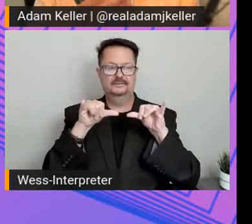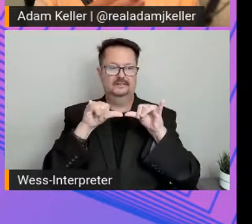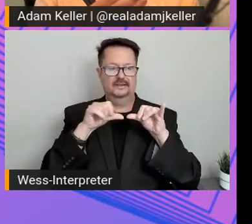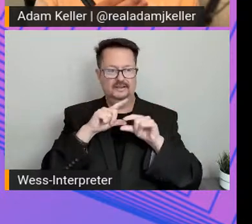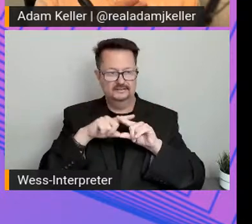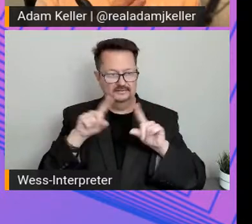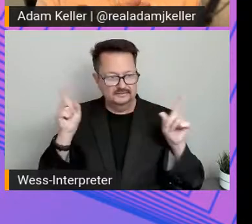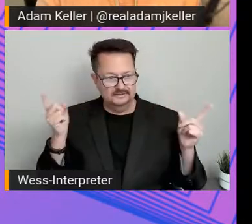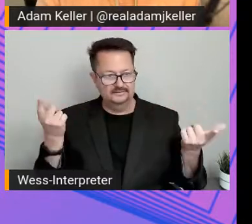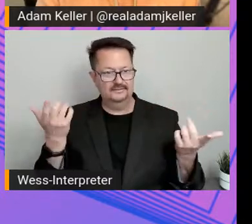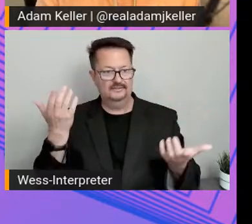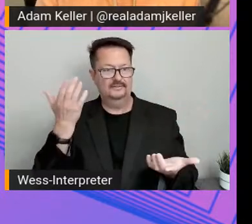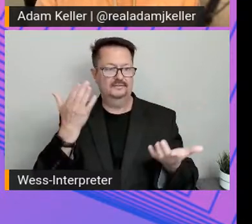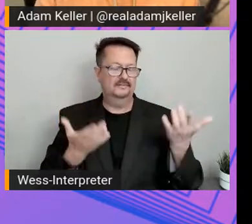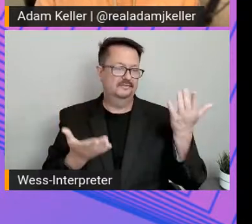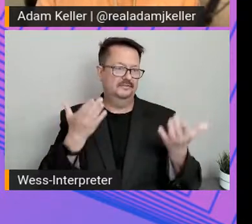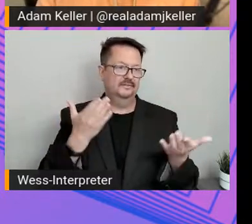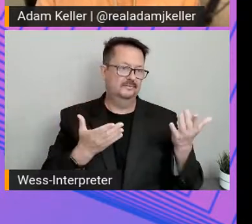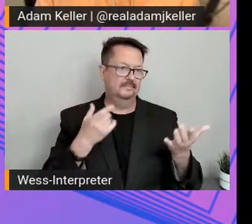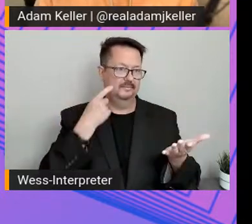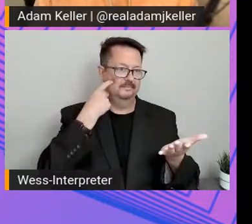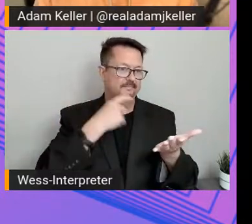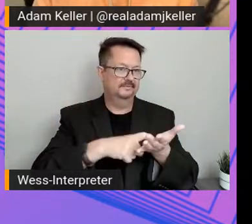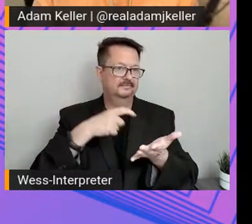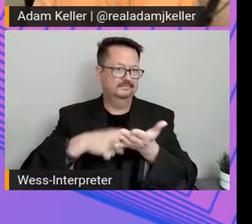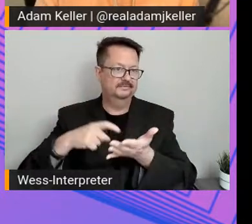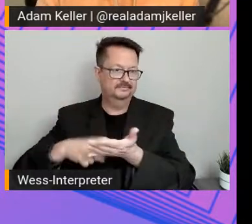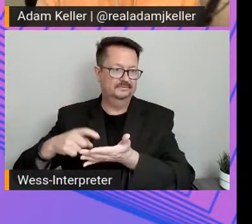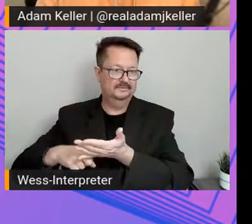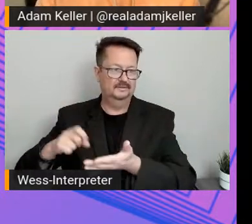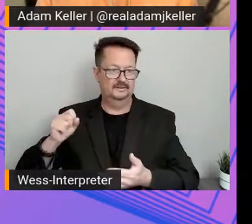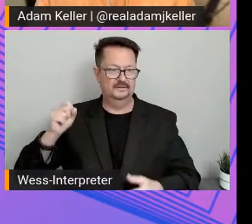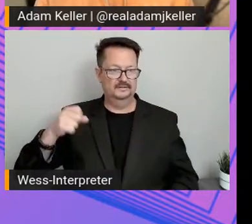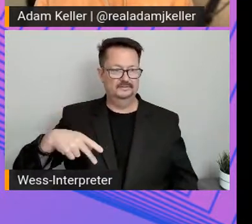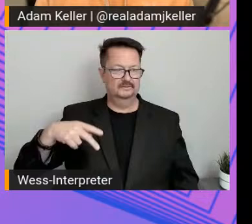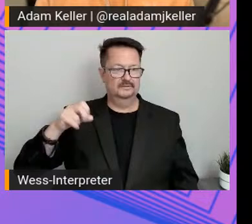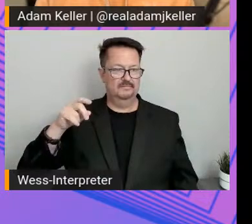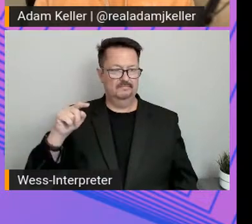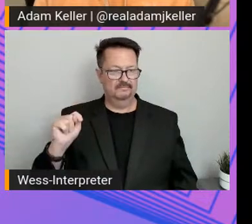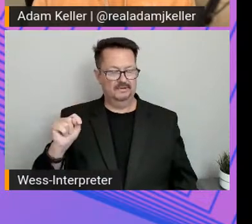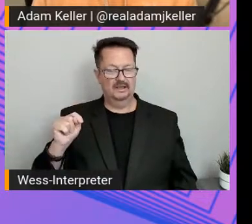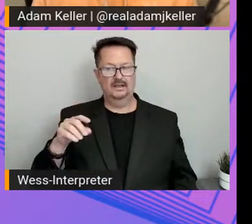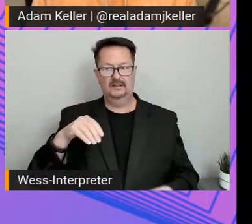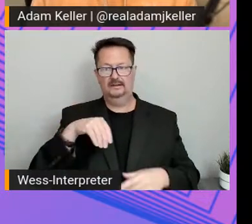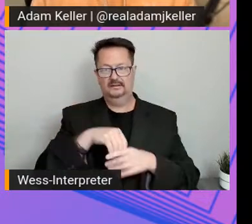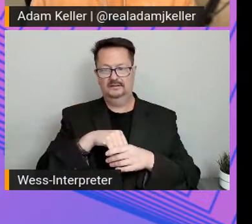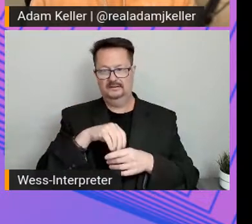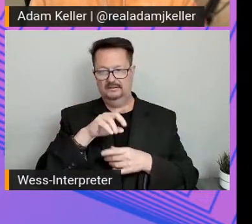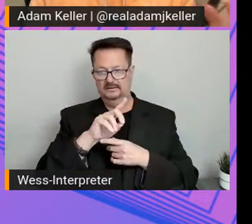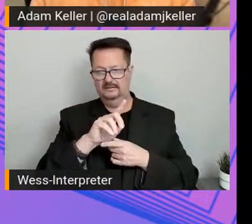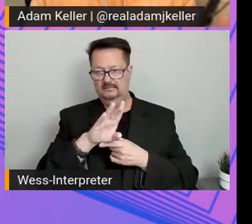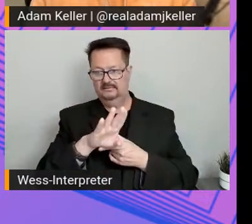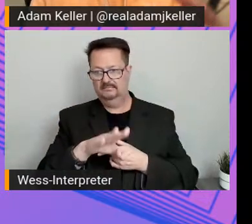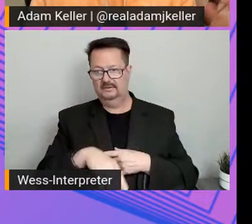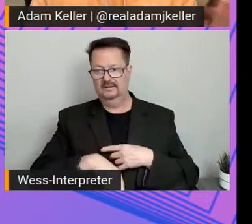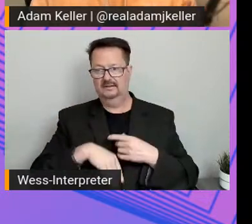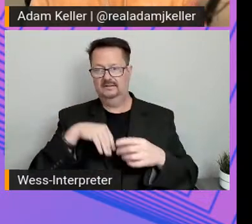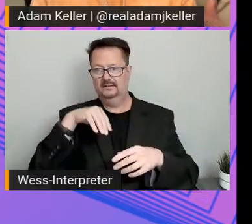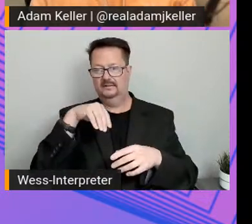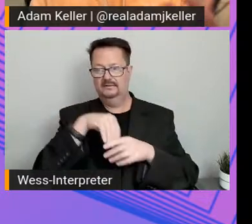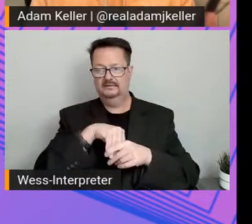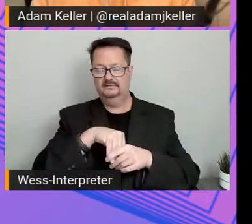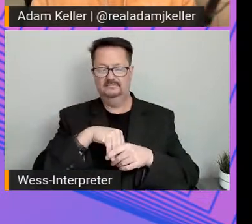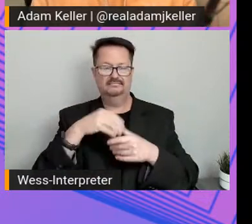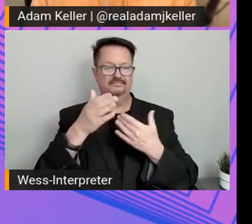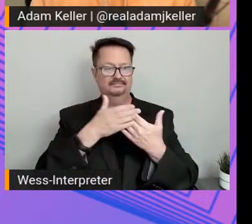You may leverage spot instances more in dev environments, smaller database sizes, and so on, because obviously the traffic